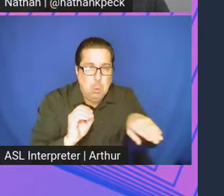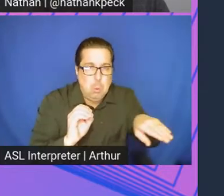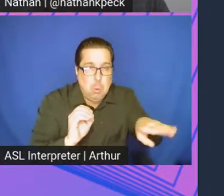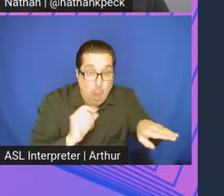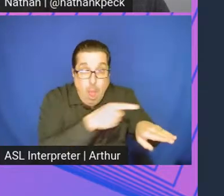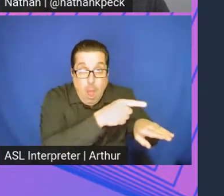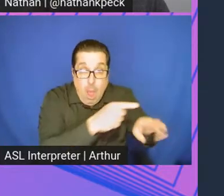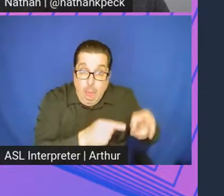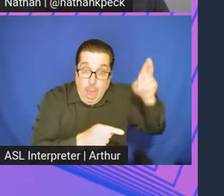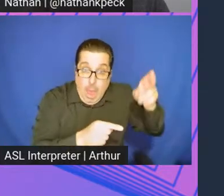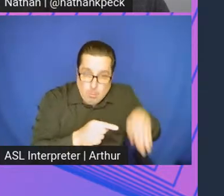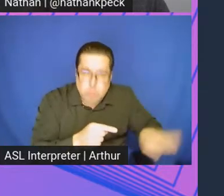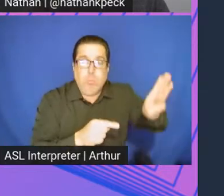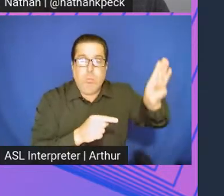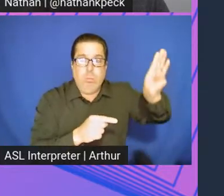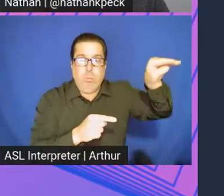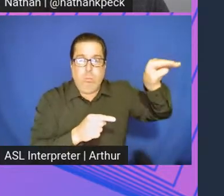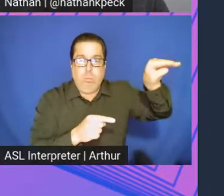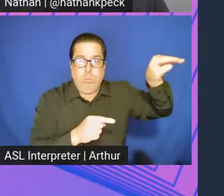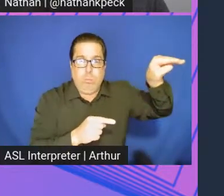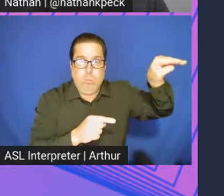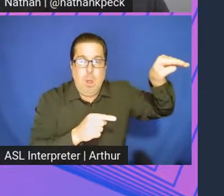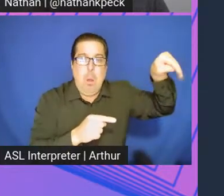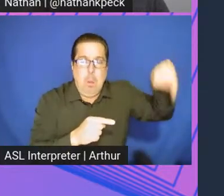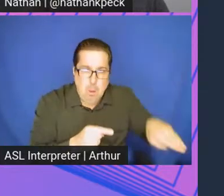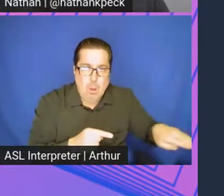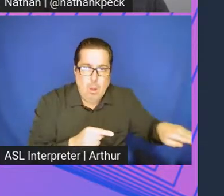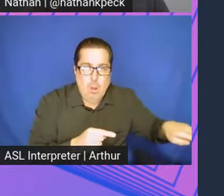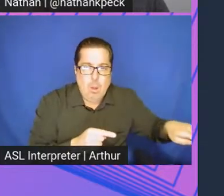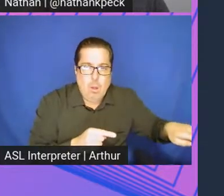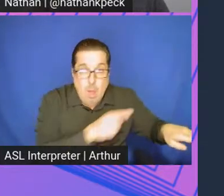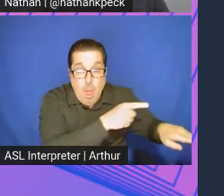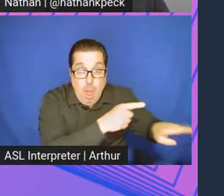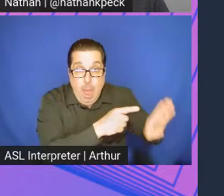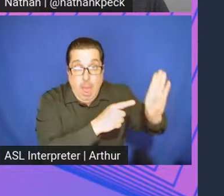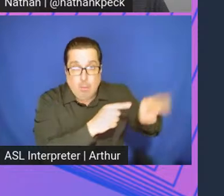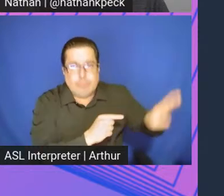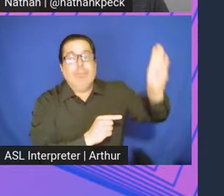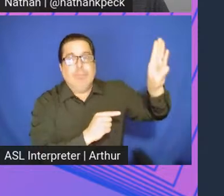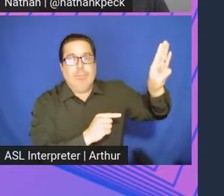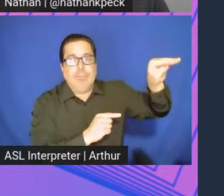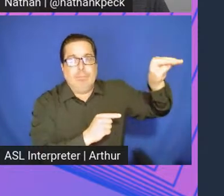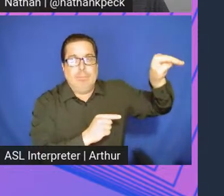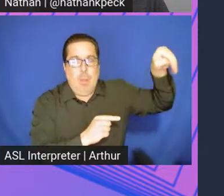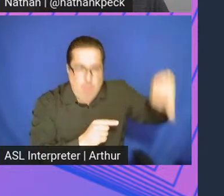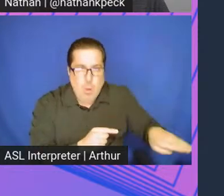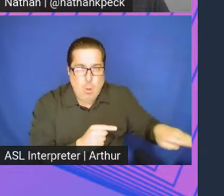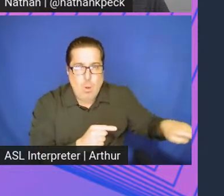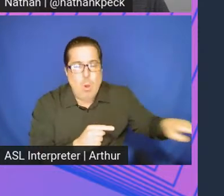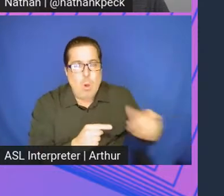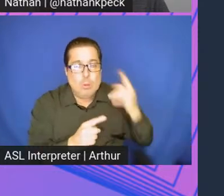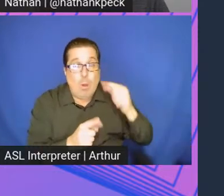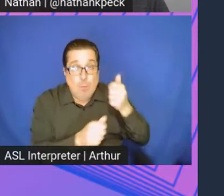And I'm paying a constant rate, which ends up being lower at high scale than paying per request